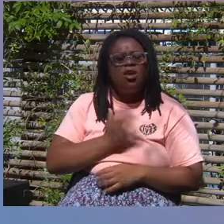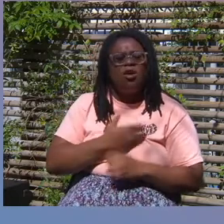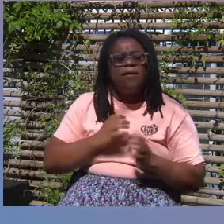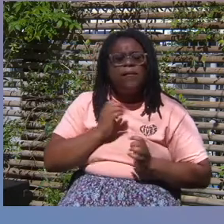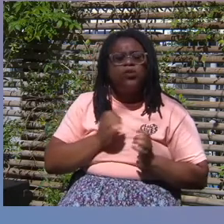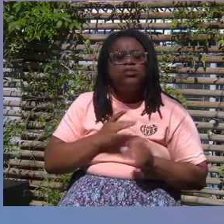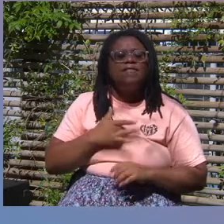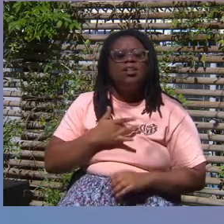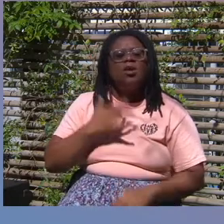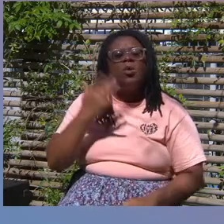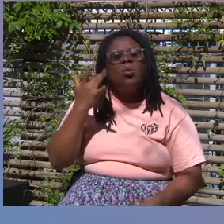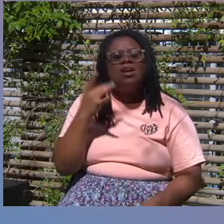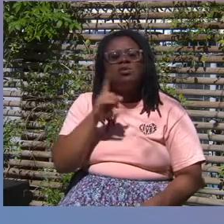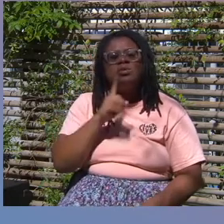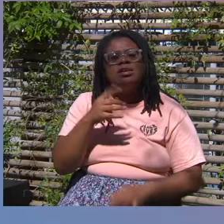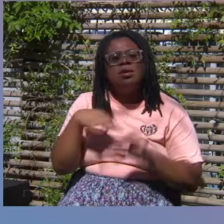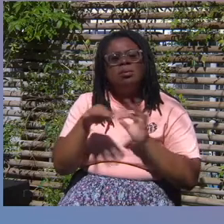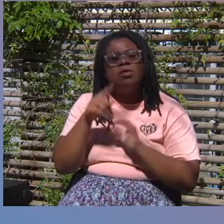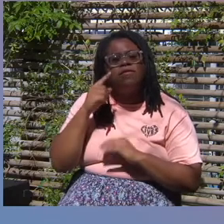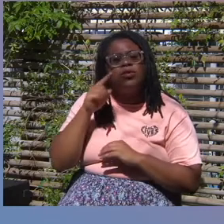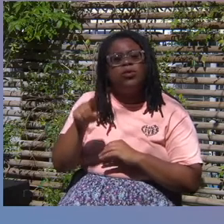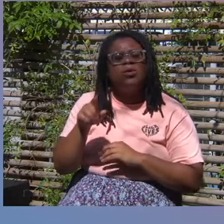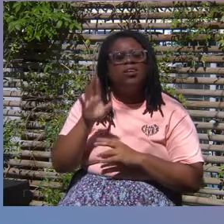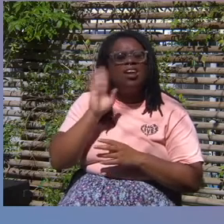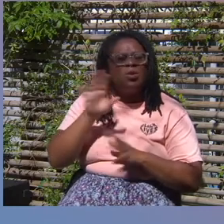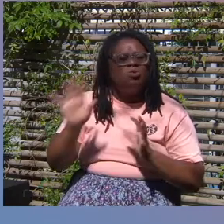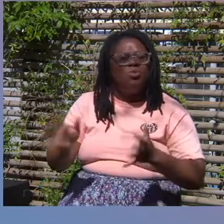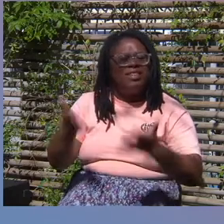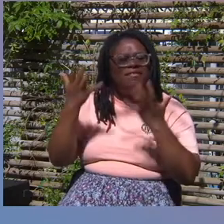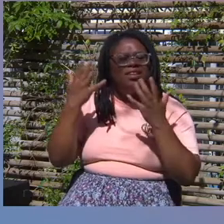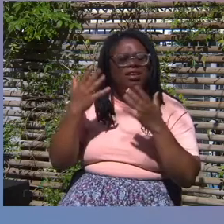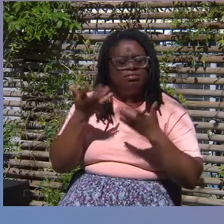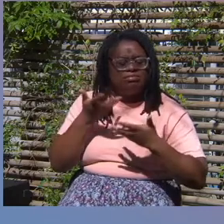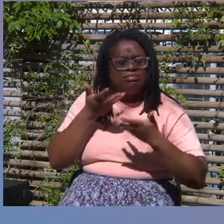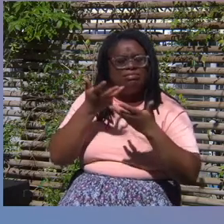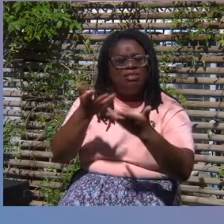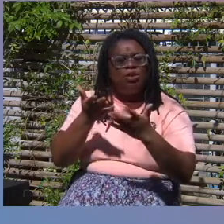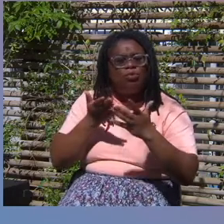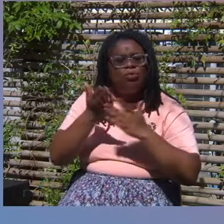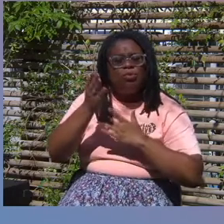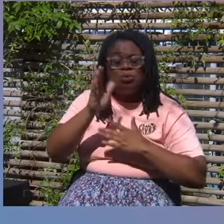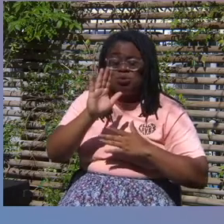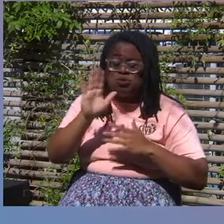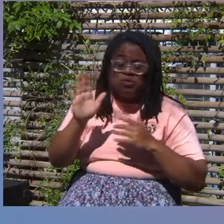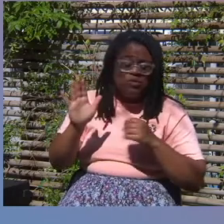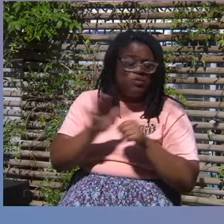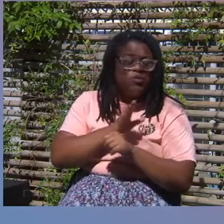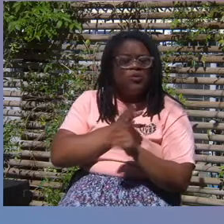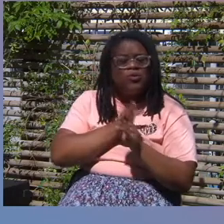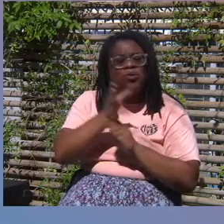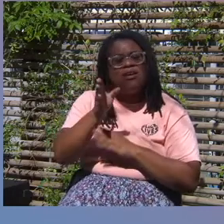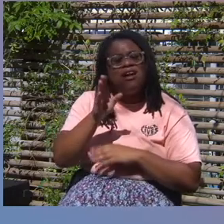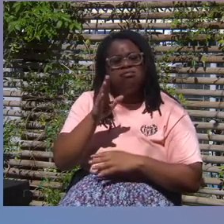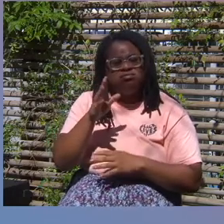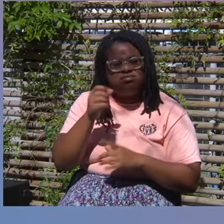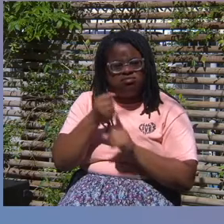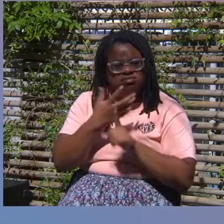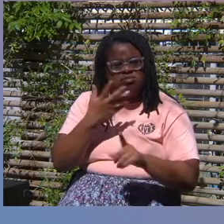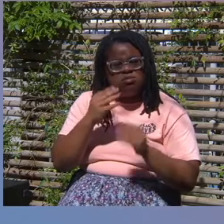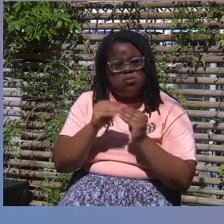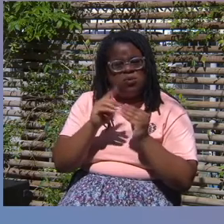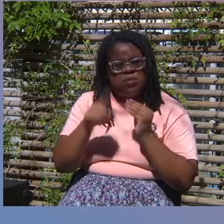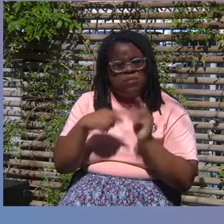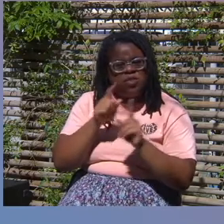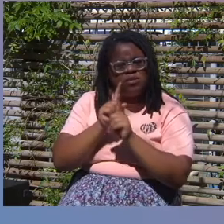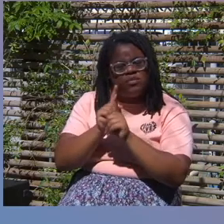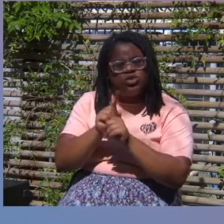emotions. Like, why has it been so important for you with, like, because you've lifted that up and carried that throughout your entire career. Like, tell us more about that mentorship